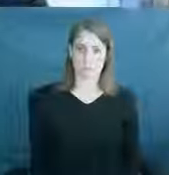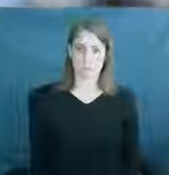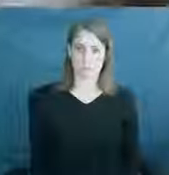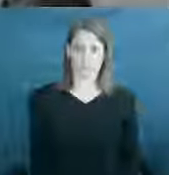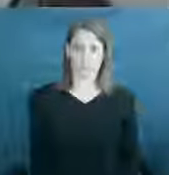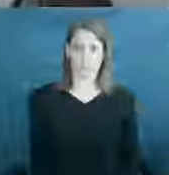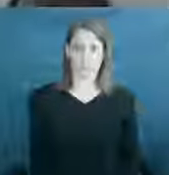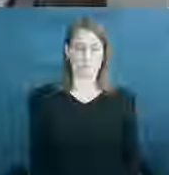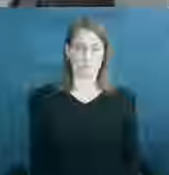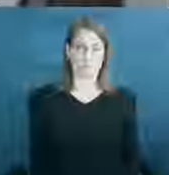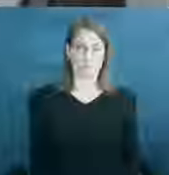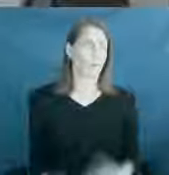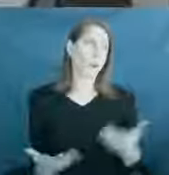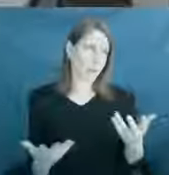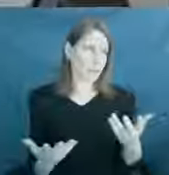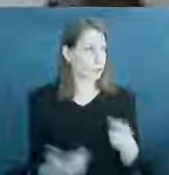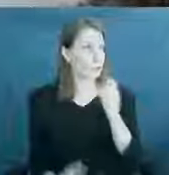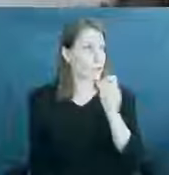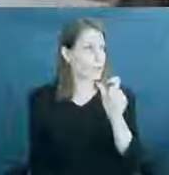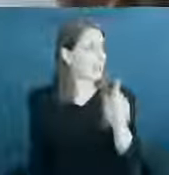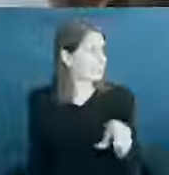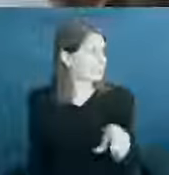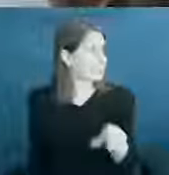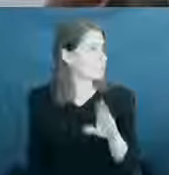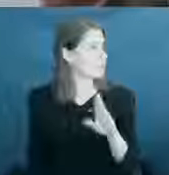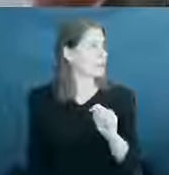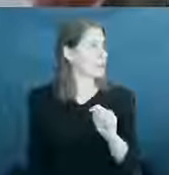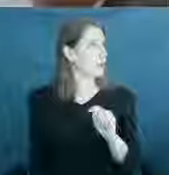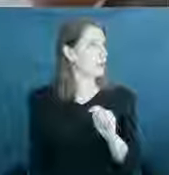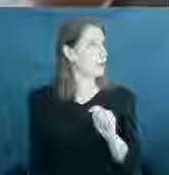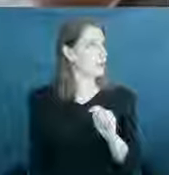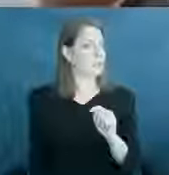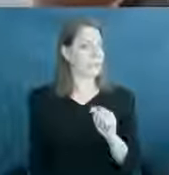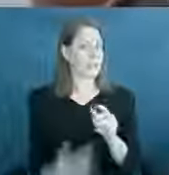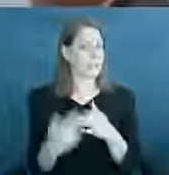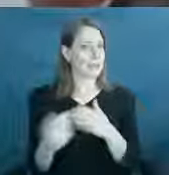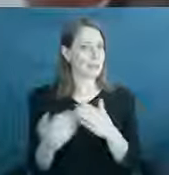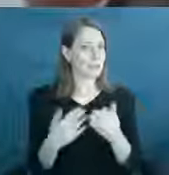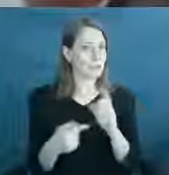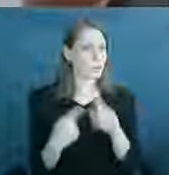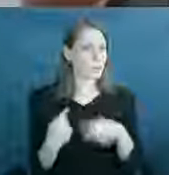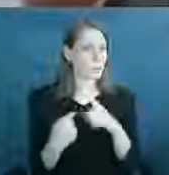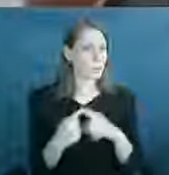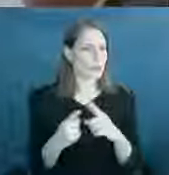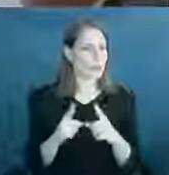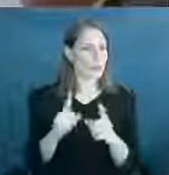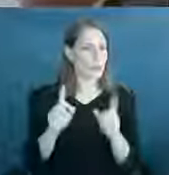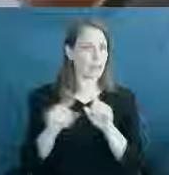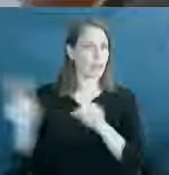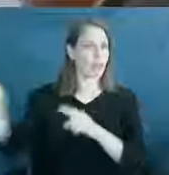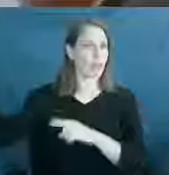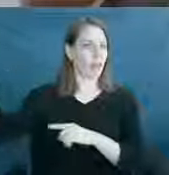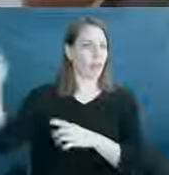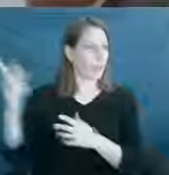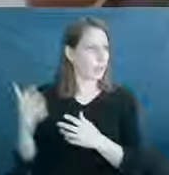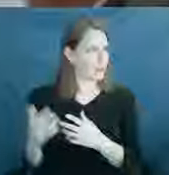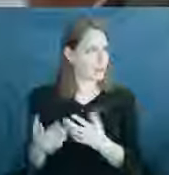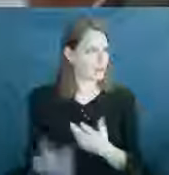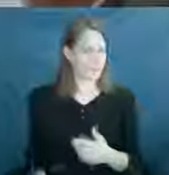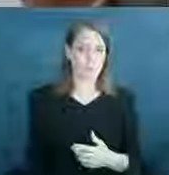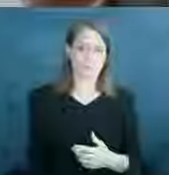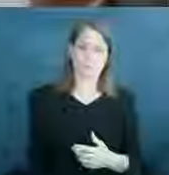You never issued a C, or even threatened a C at all, you know. Well, I mean, in that case... Well, obviously you didn't have to, but, you